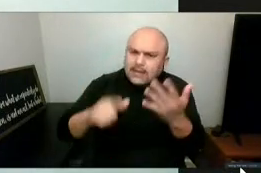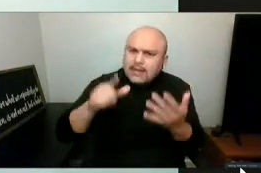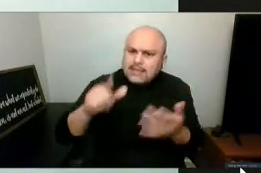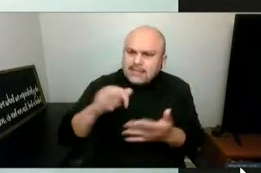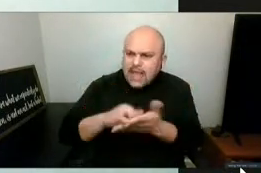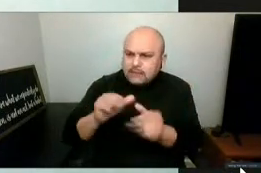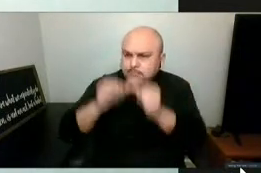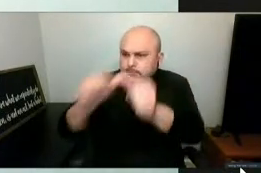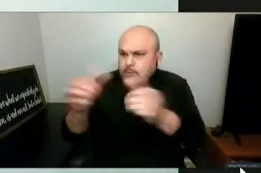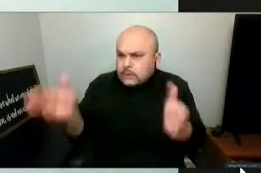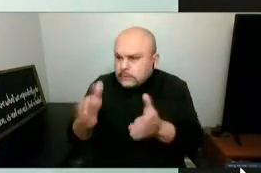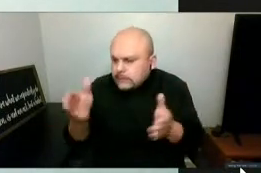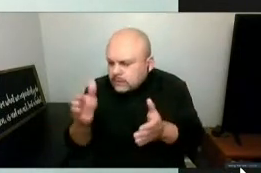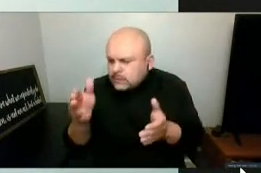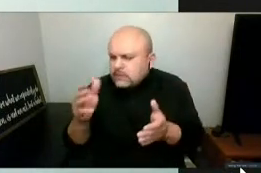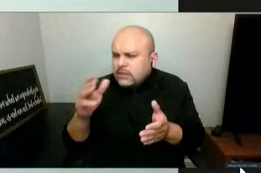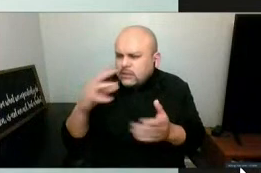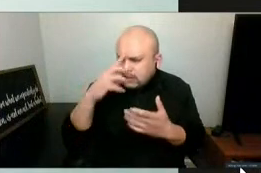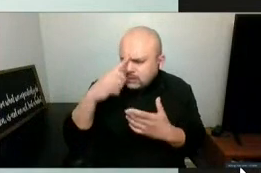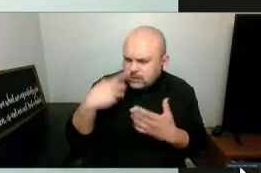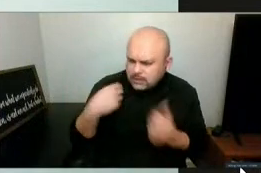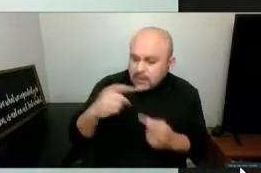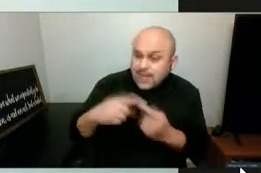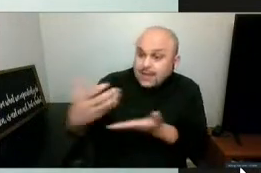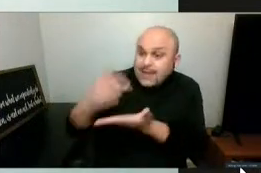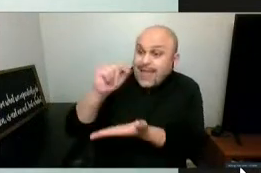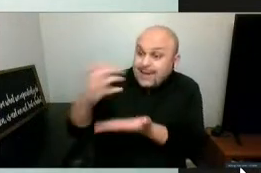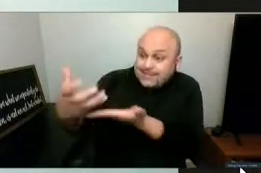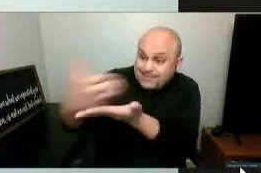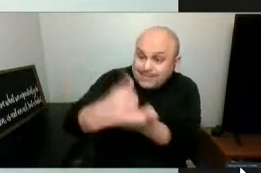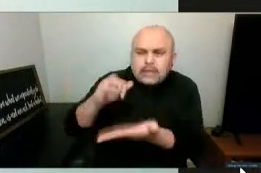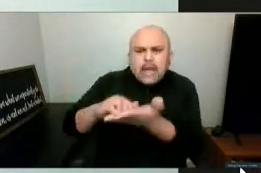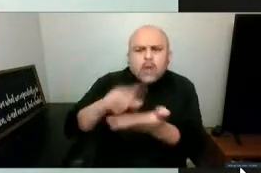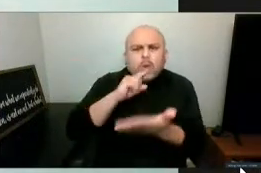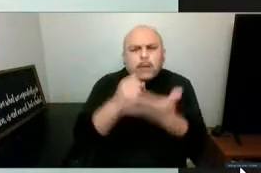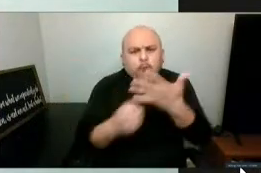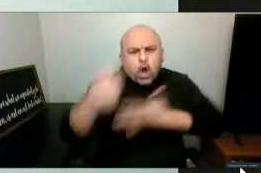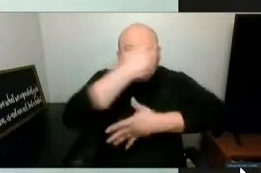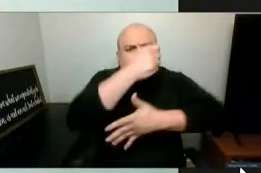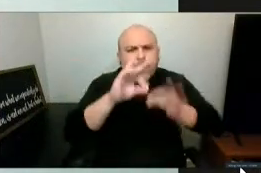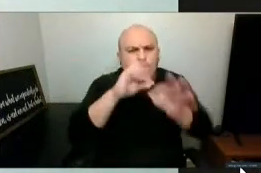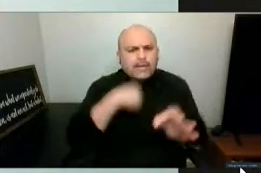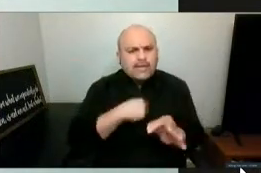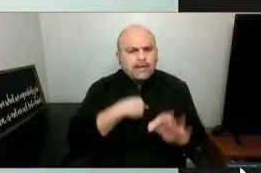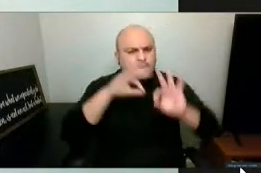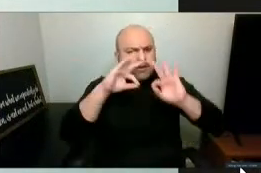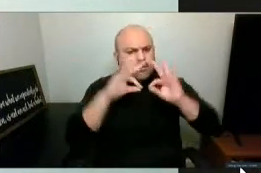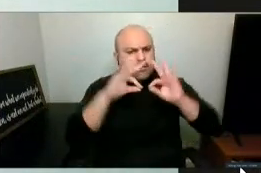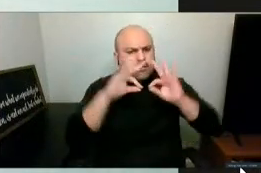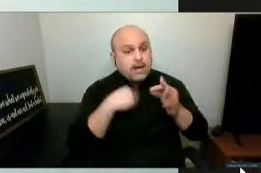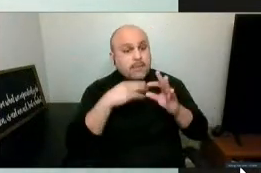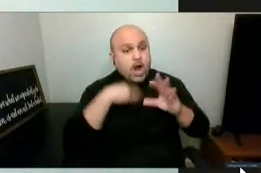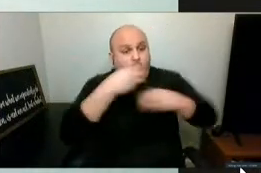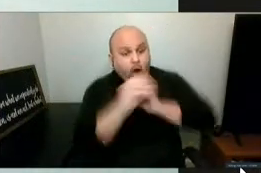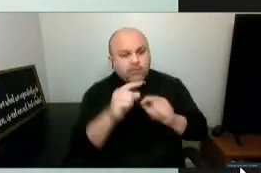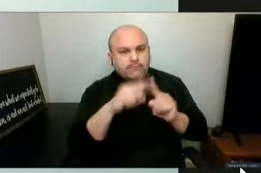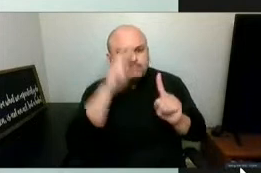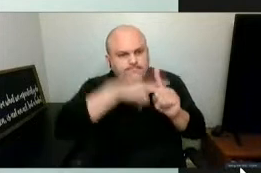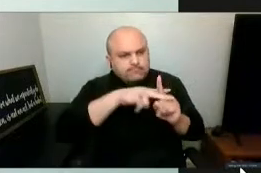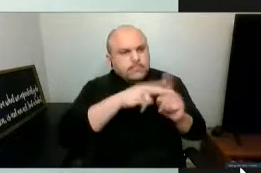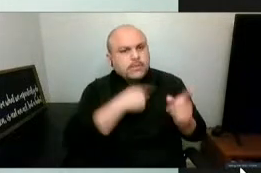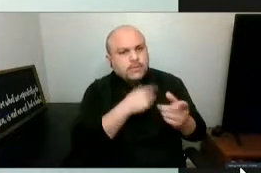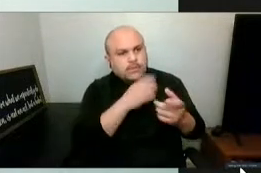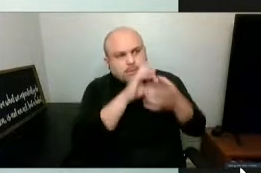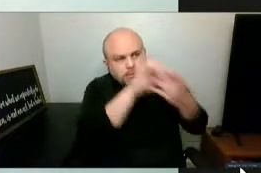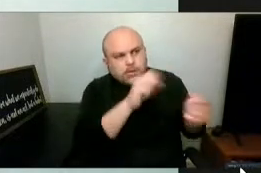The collection of such data has been a priority since our office's inception and aligns with our Governor Lamont's priority